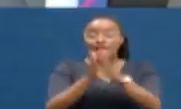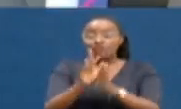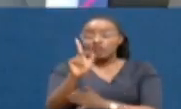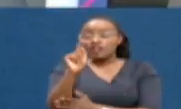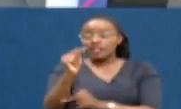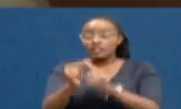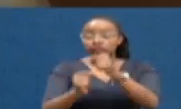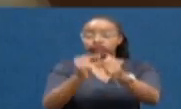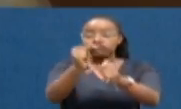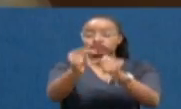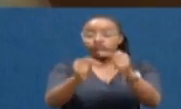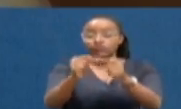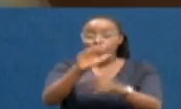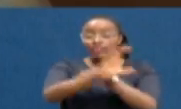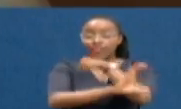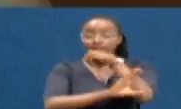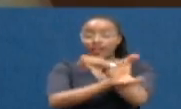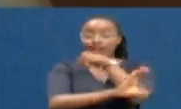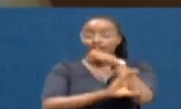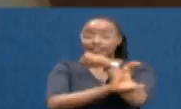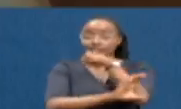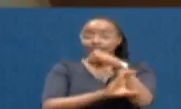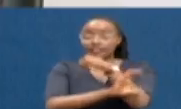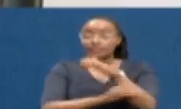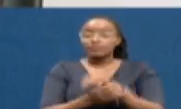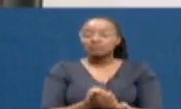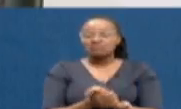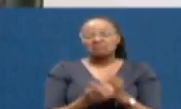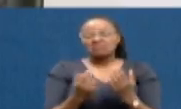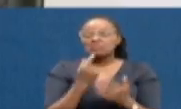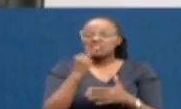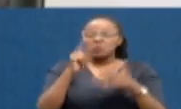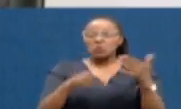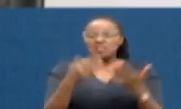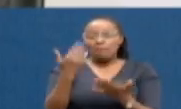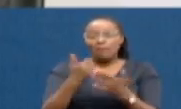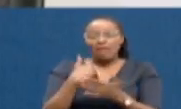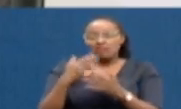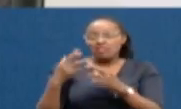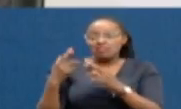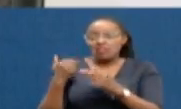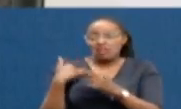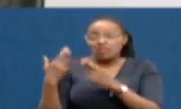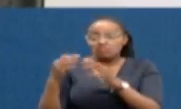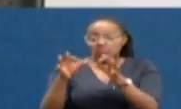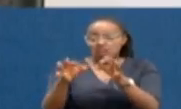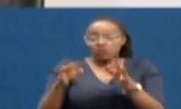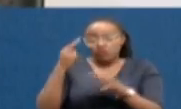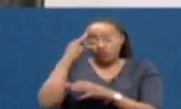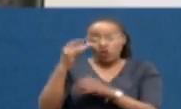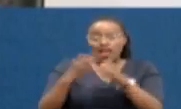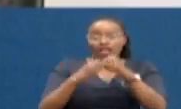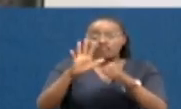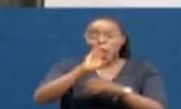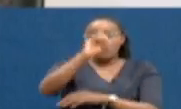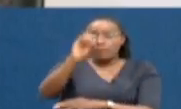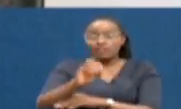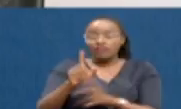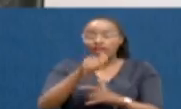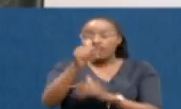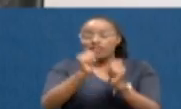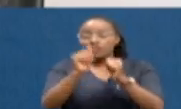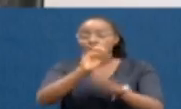tender procedures in the country. I would easily say maybe they account for 85% of these,